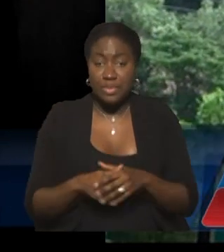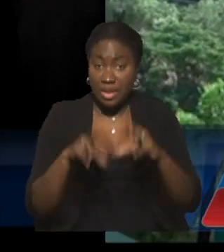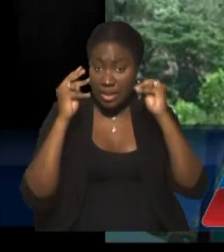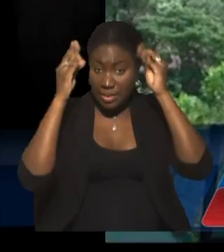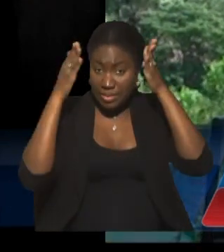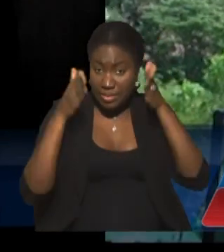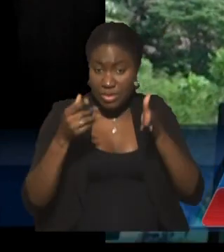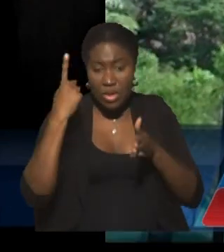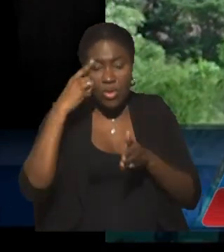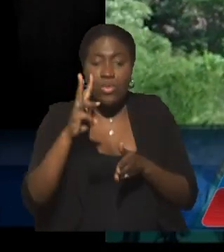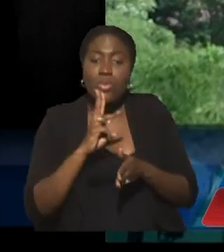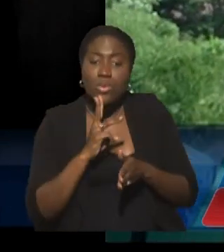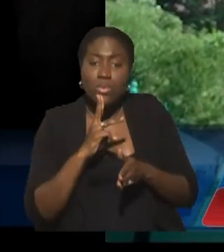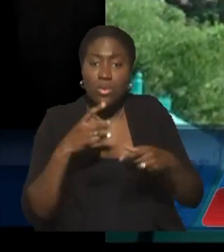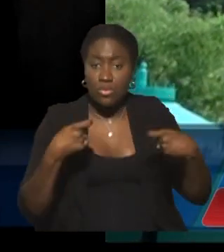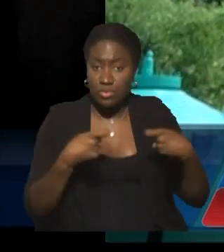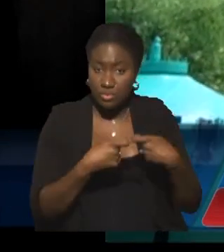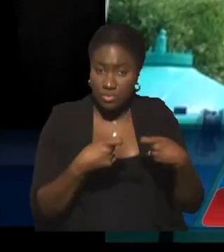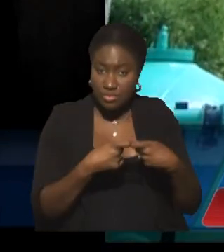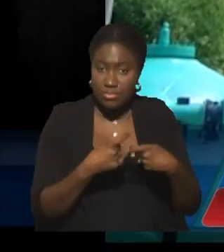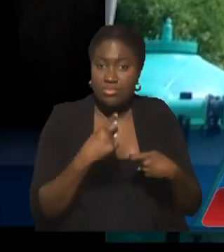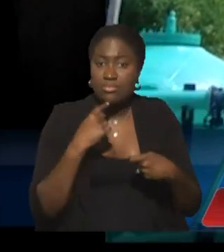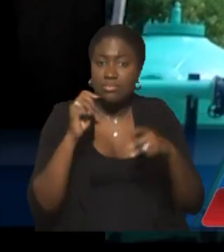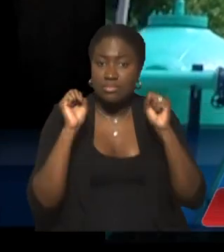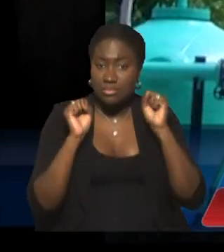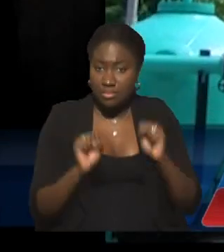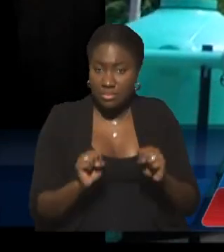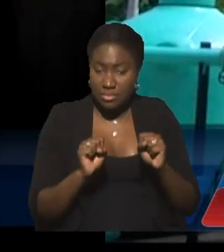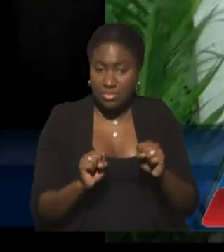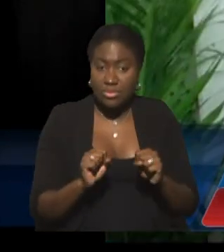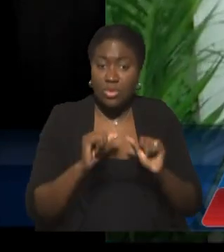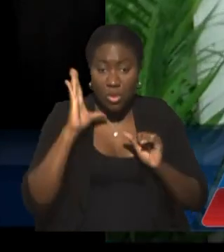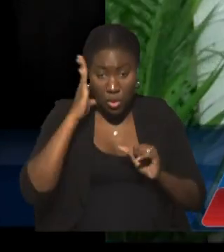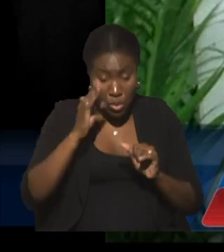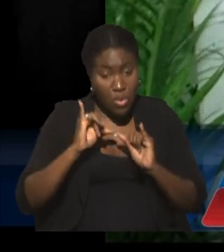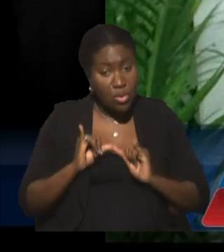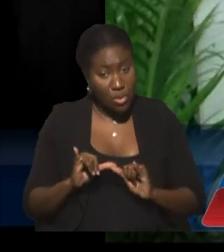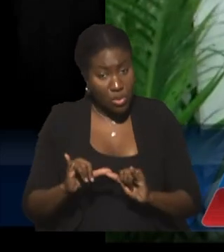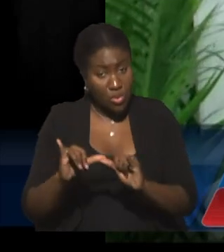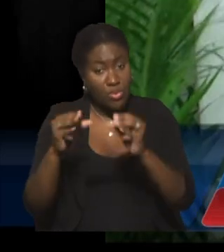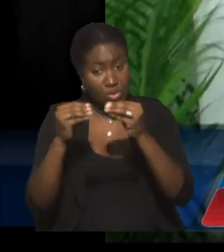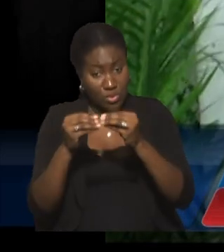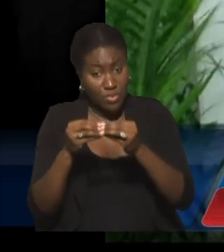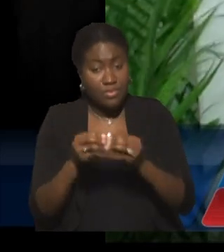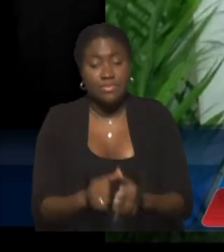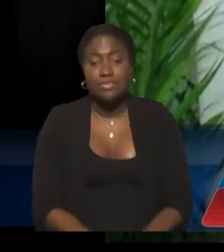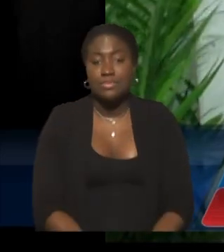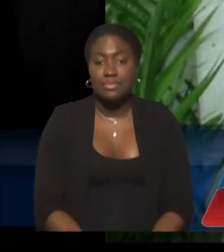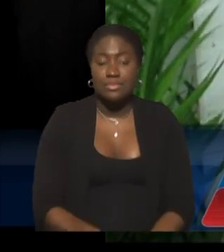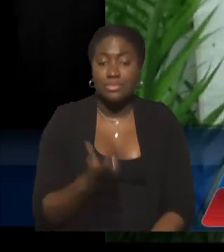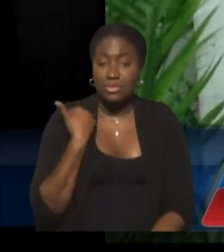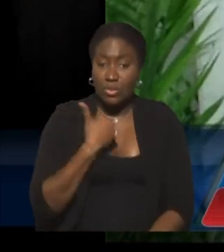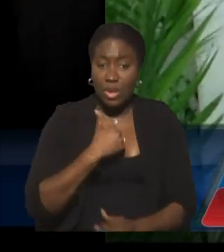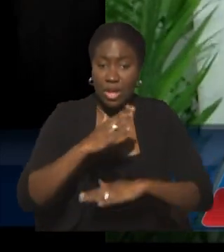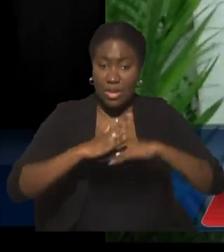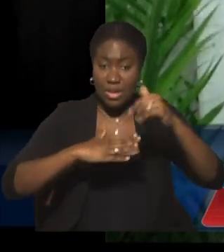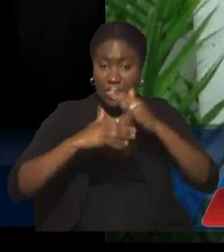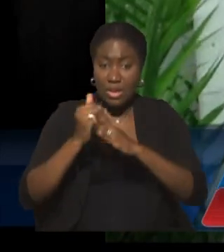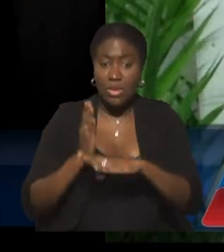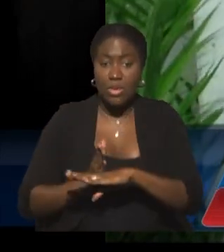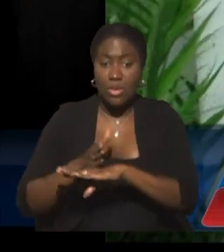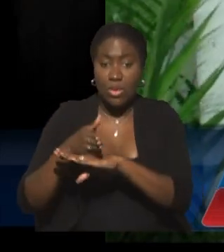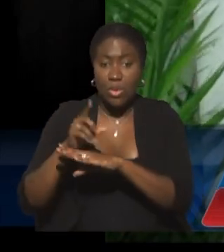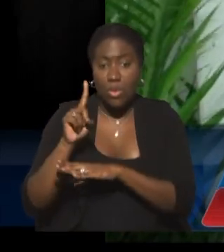Minister of Public Utilities Marvin Gonzales confirmed that the work doesn't end there. We have constructed over